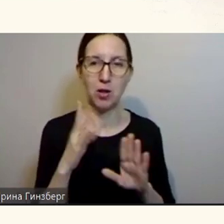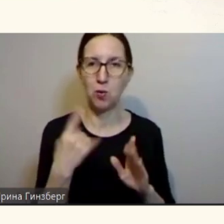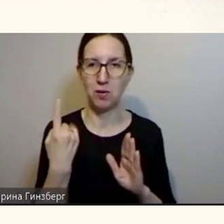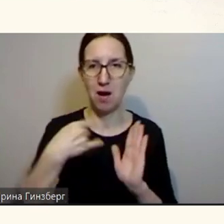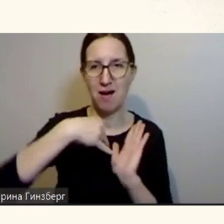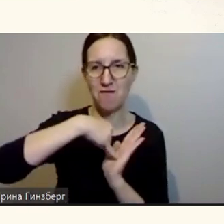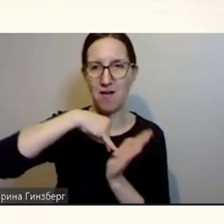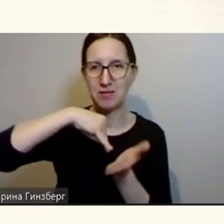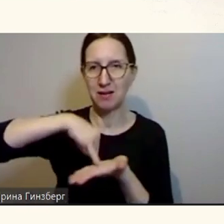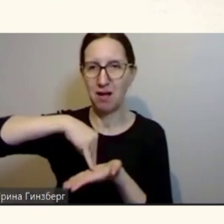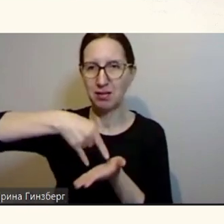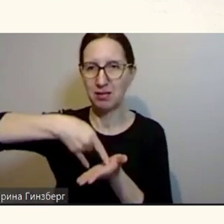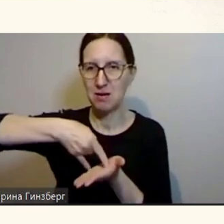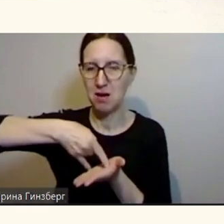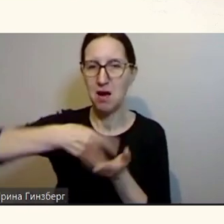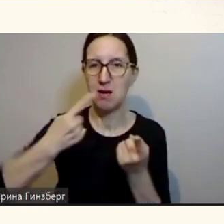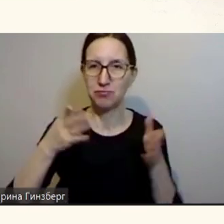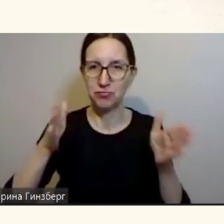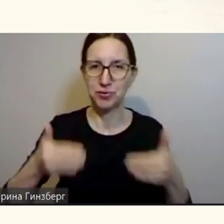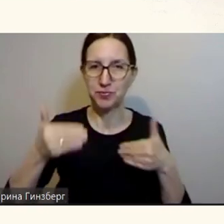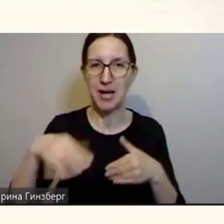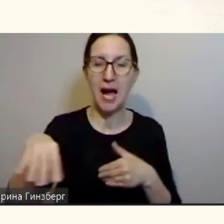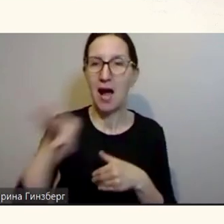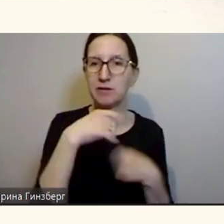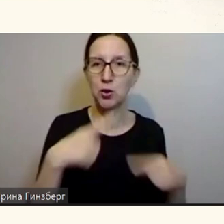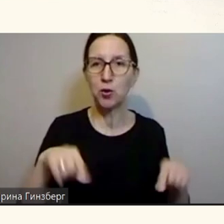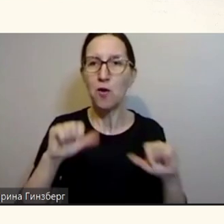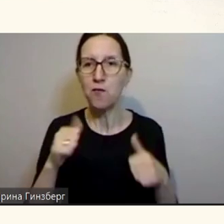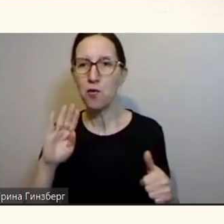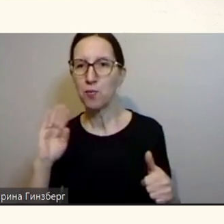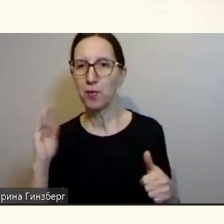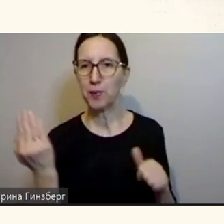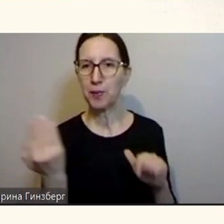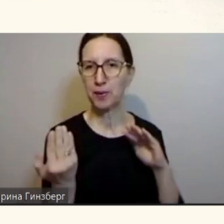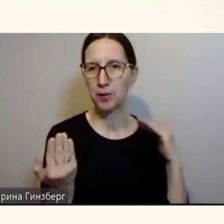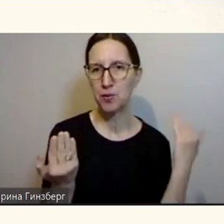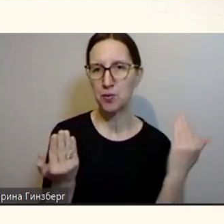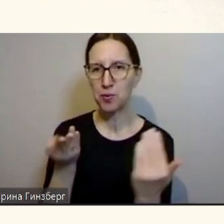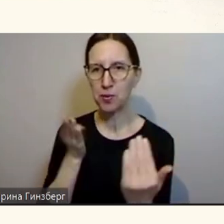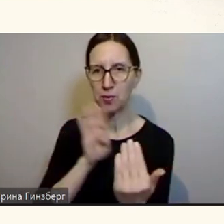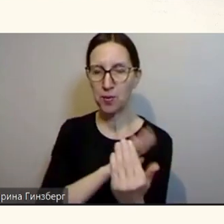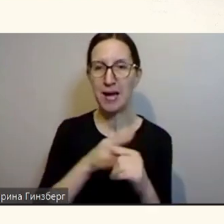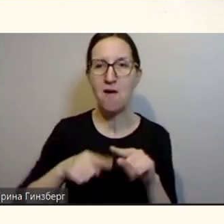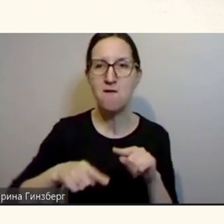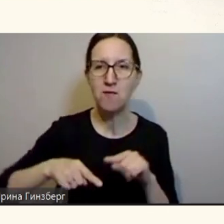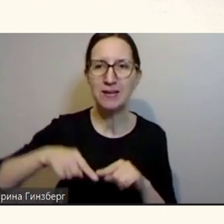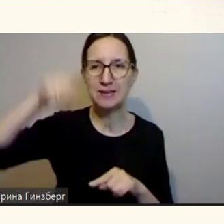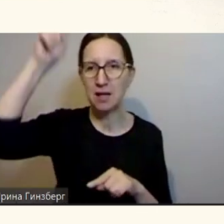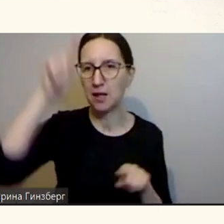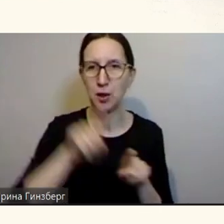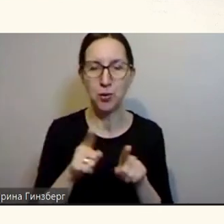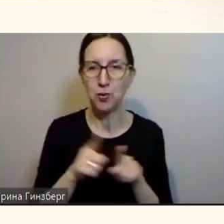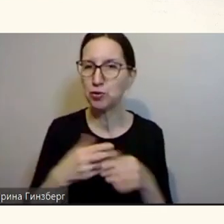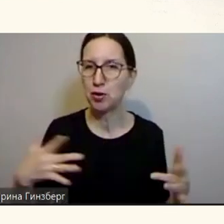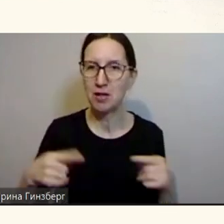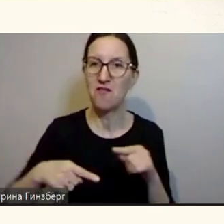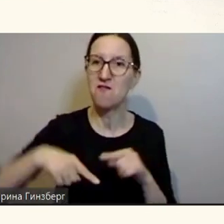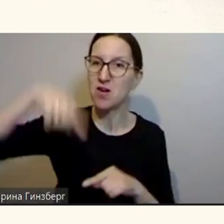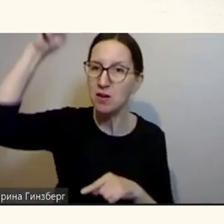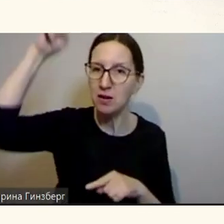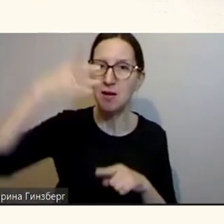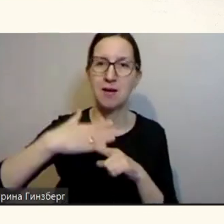of and ceiling heights, everything. This is the genius of Frank, but very, very